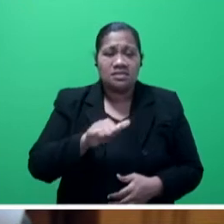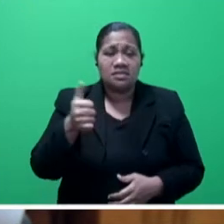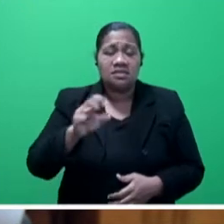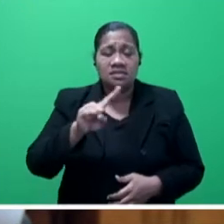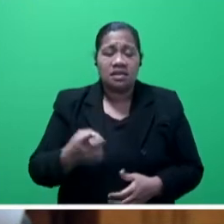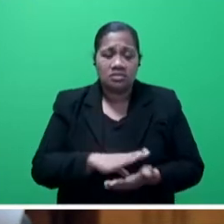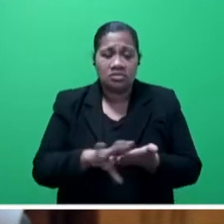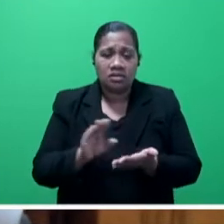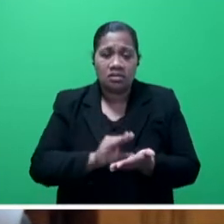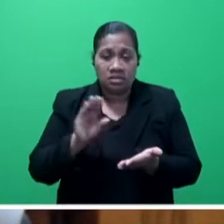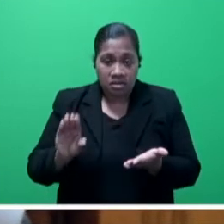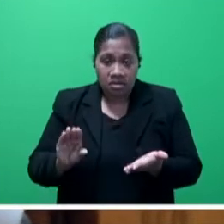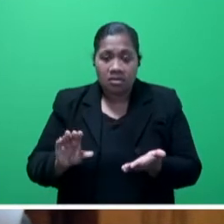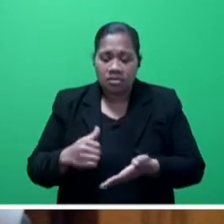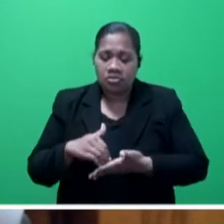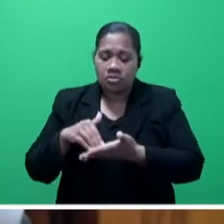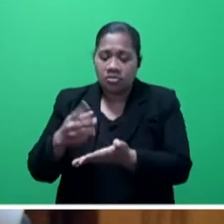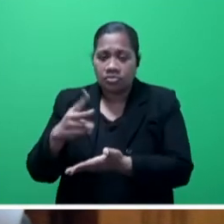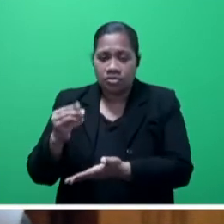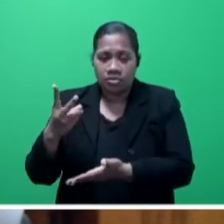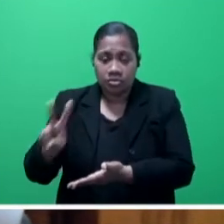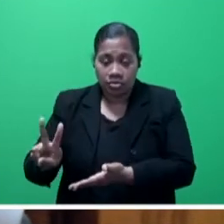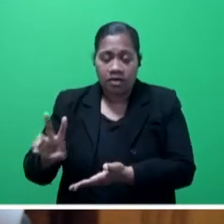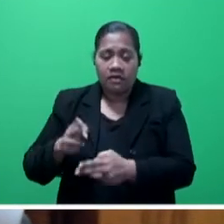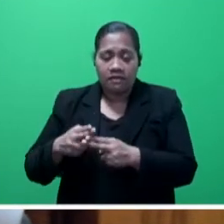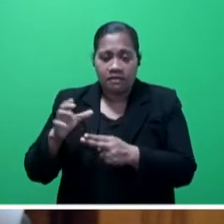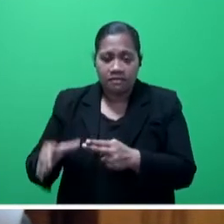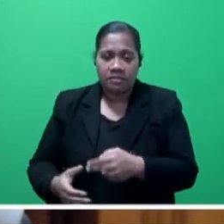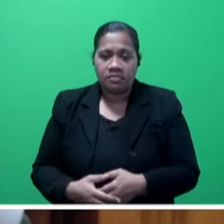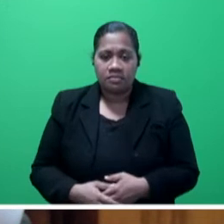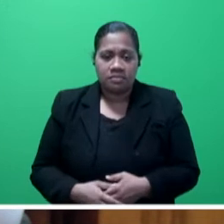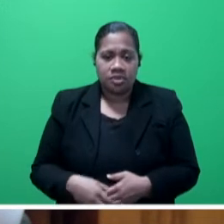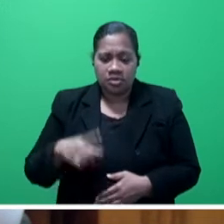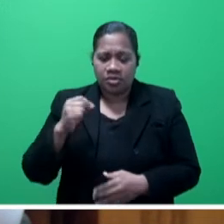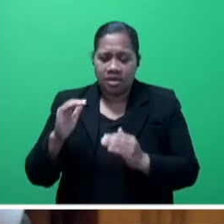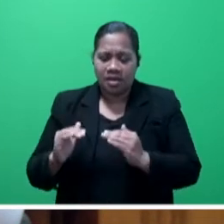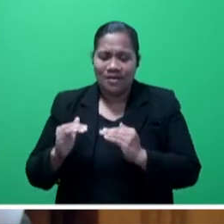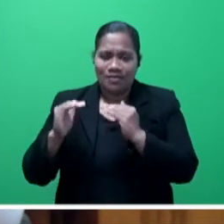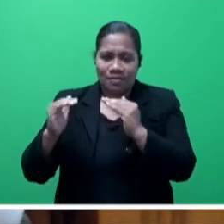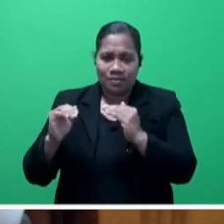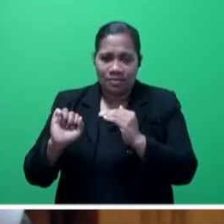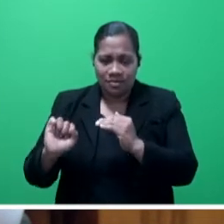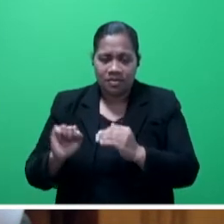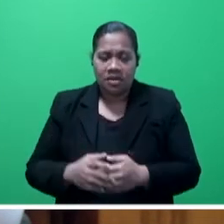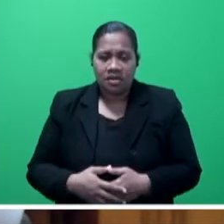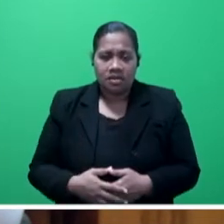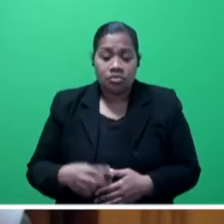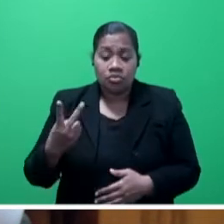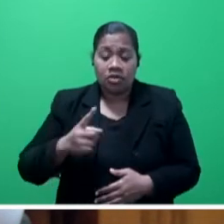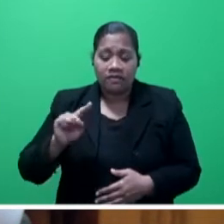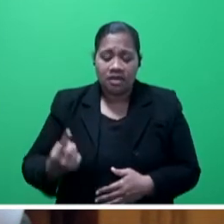$266,000 have been allocated to assist 22 farmers with dairy shed upgrading, Mr. Speaker said, worth a package of $12,000